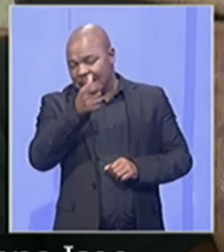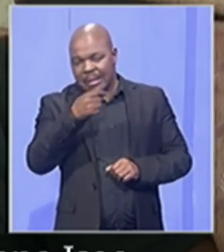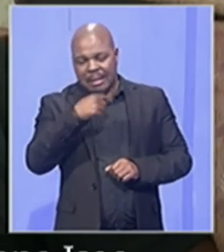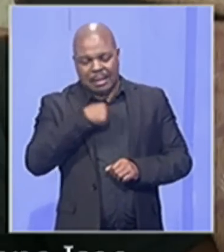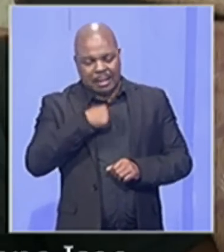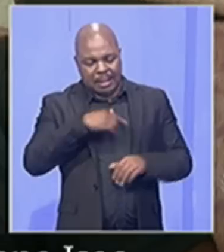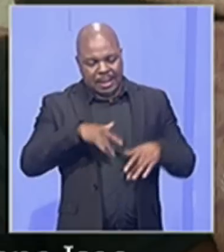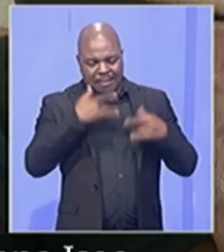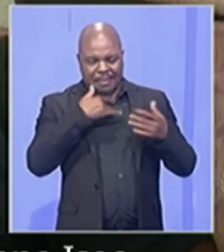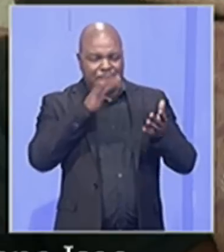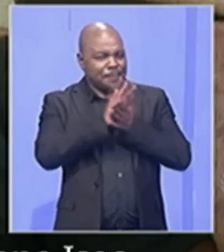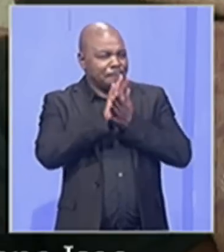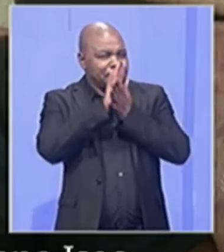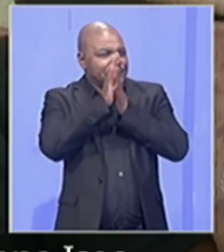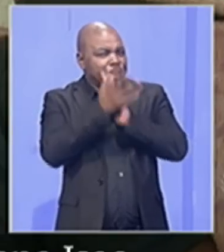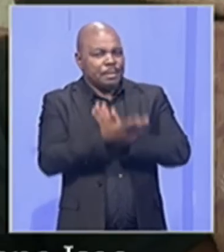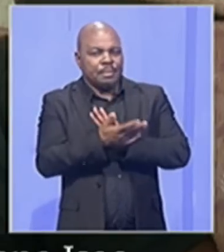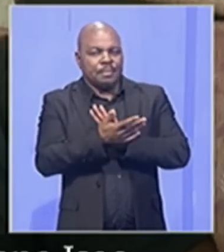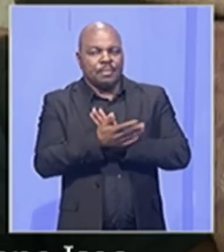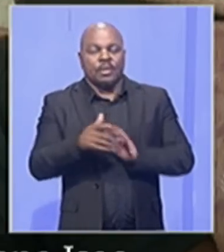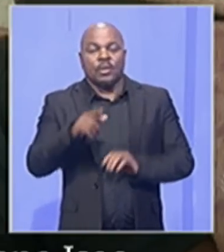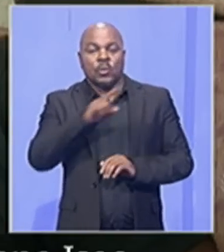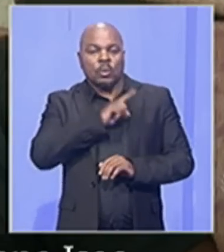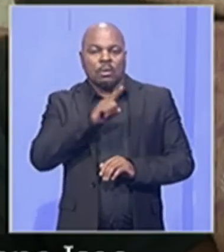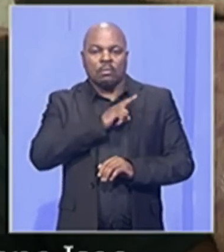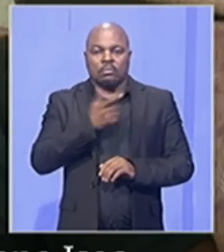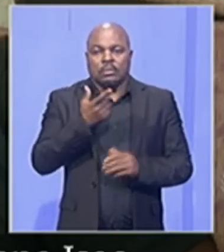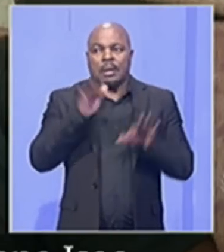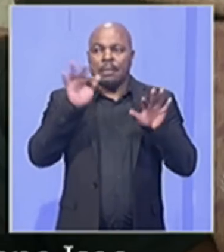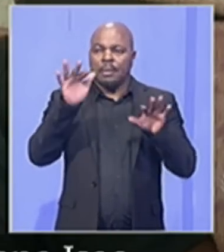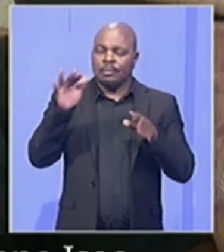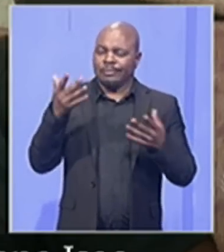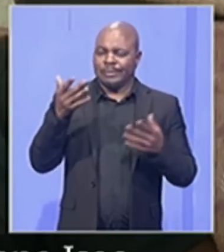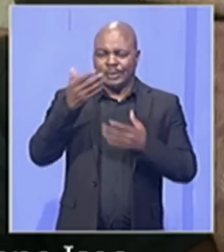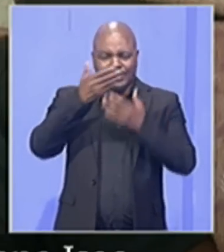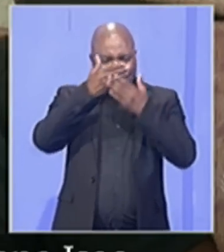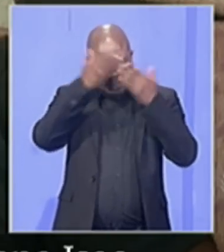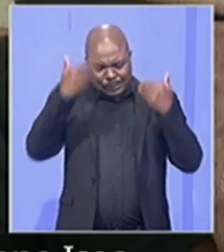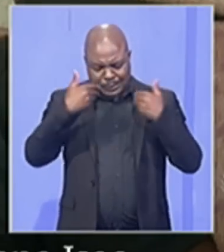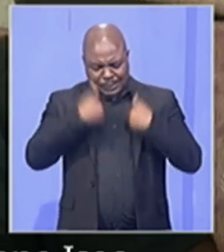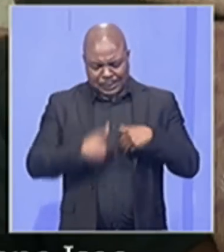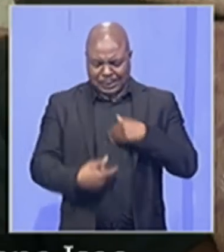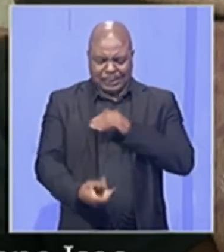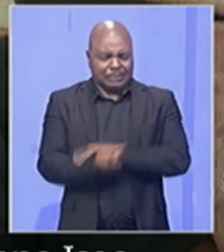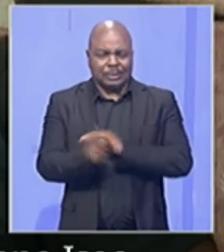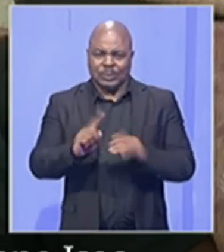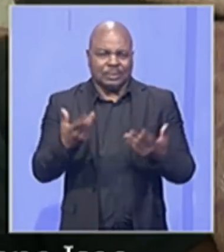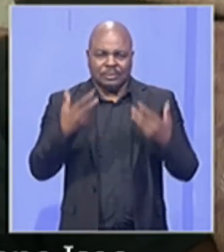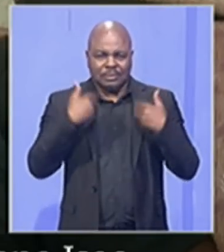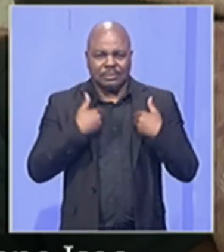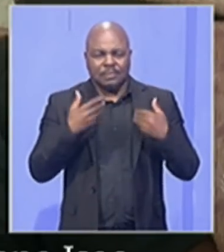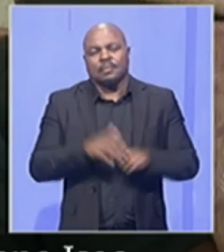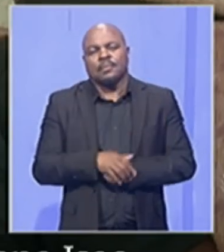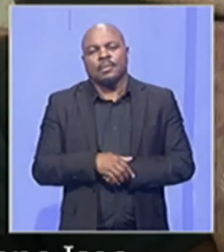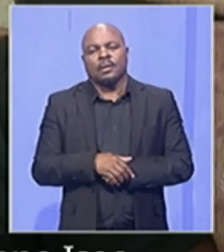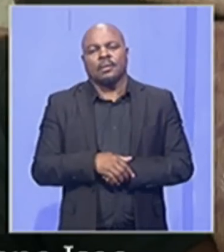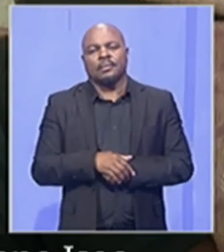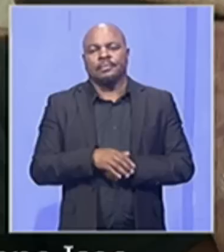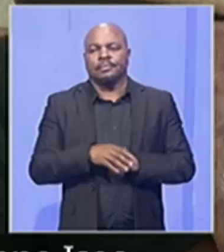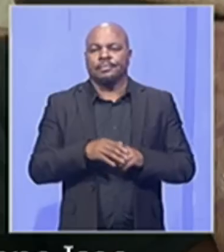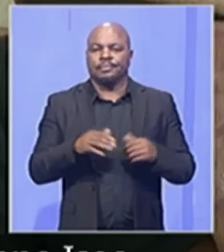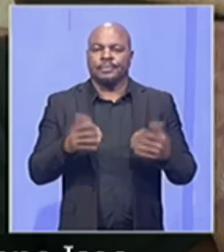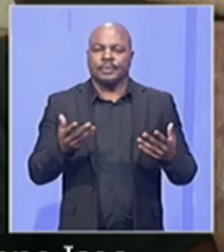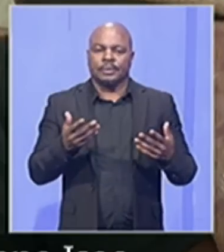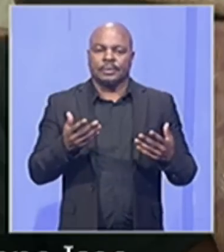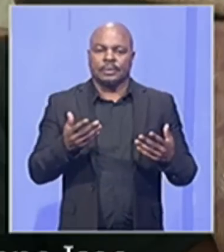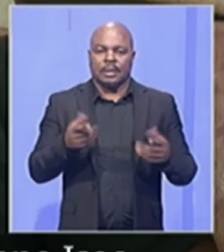sentse botshelo ba ka because of nobody knew gore what was going on mo botshelong ba ka. And